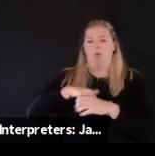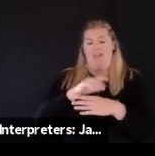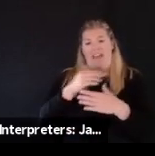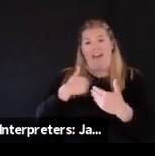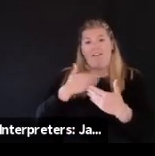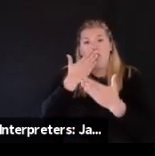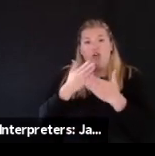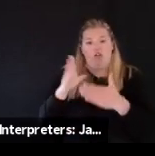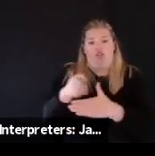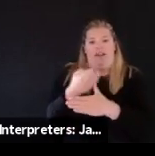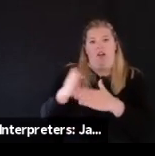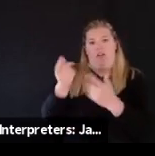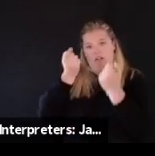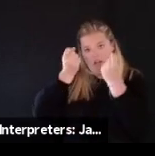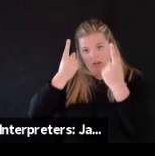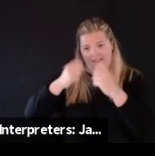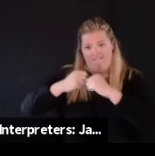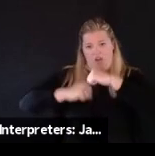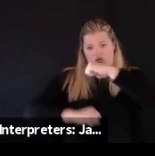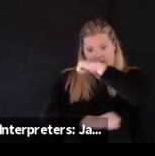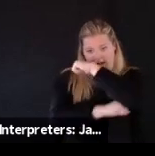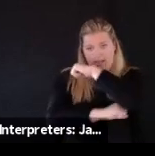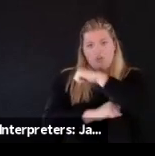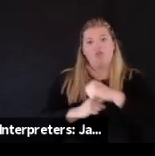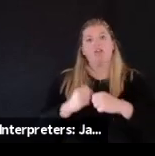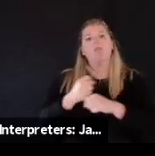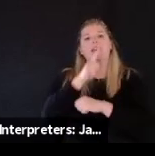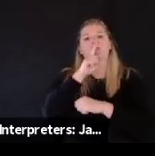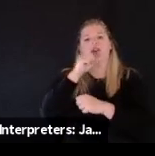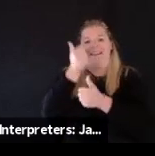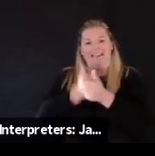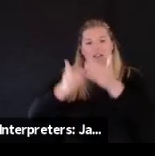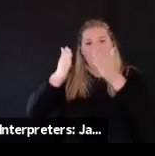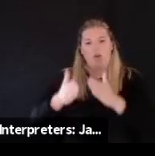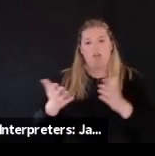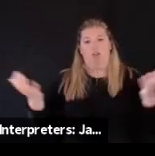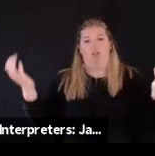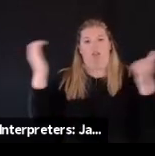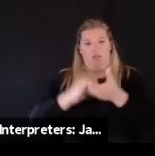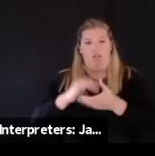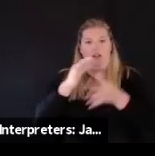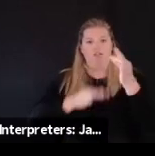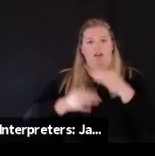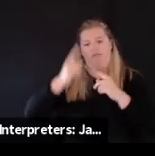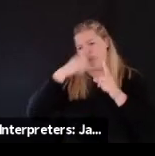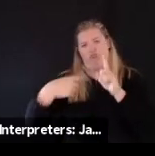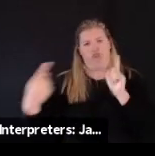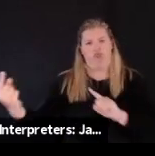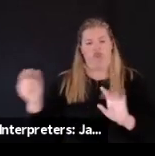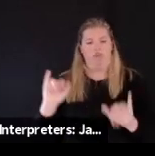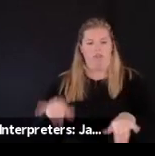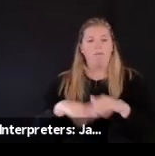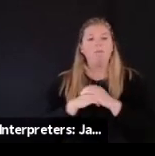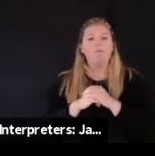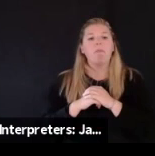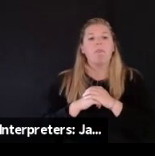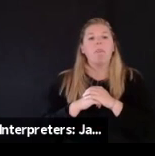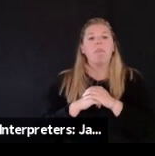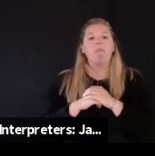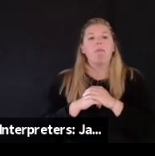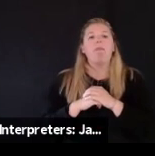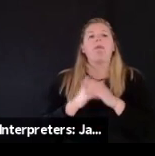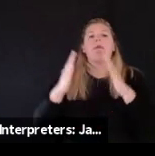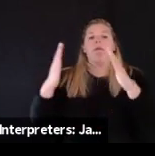foundation so that we're doing the work together in solidarity and unified. Also include activities